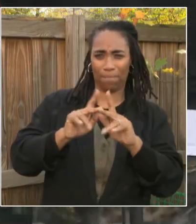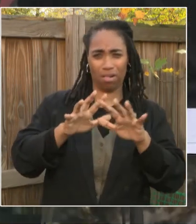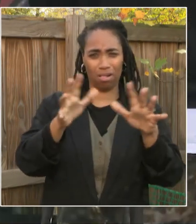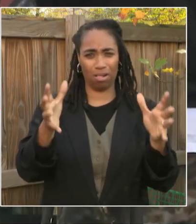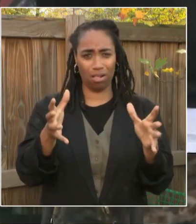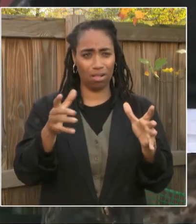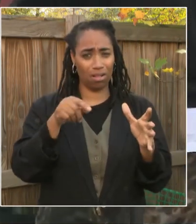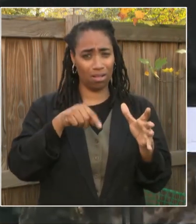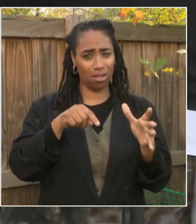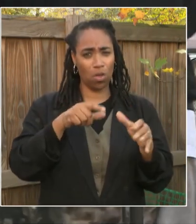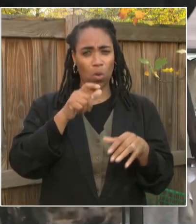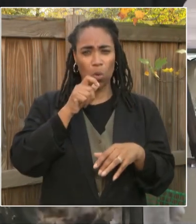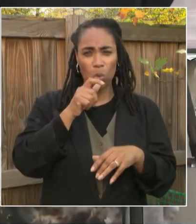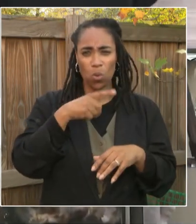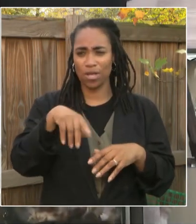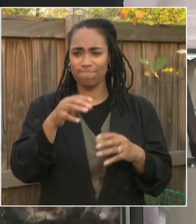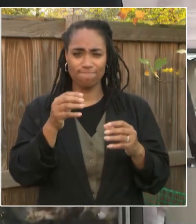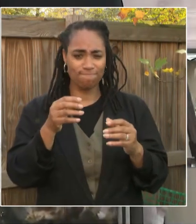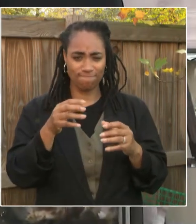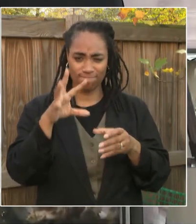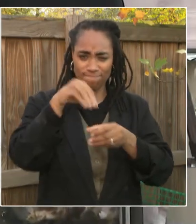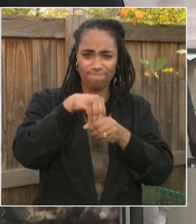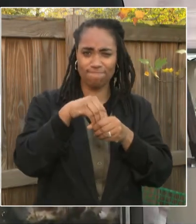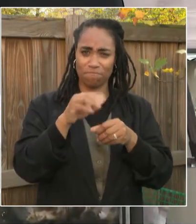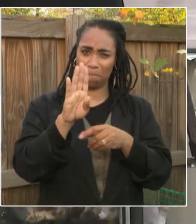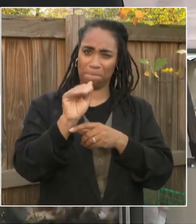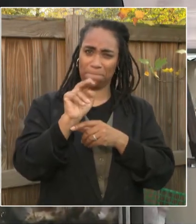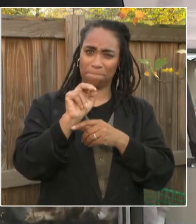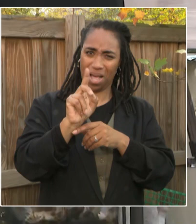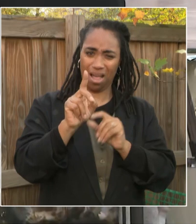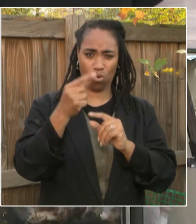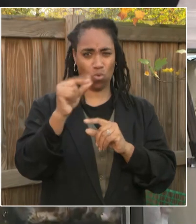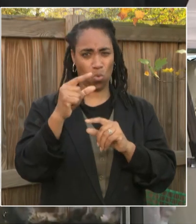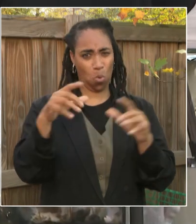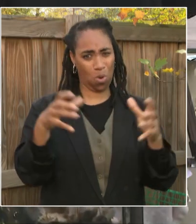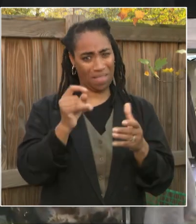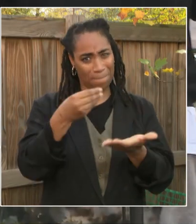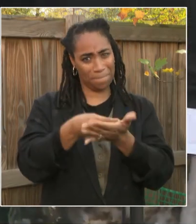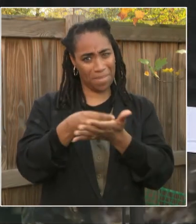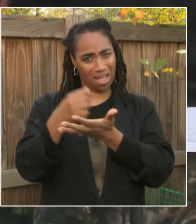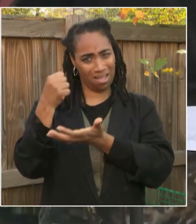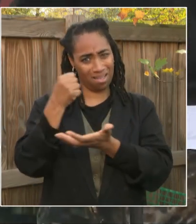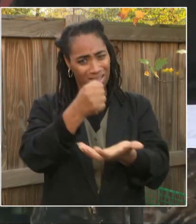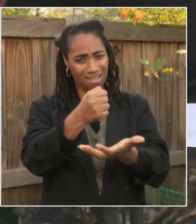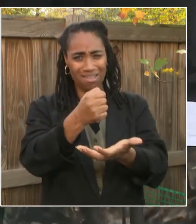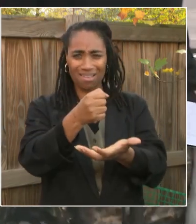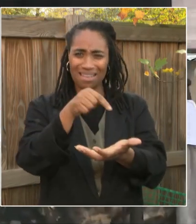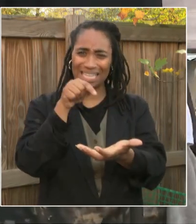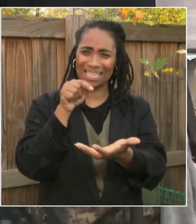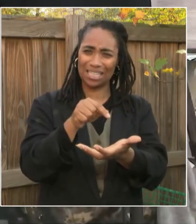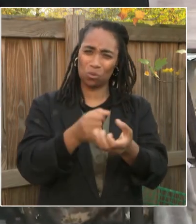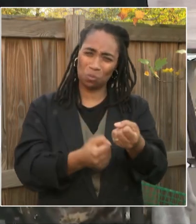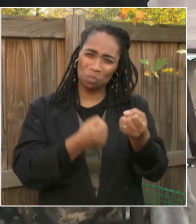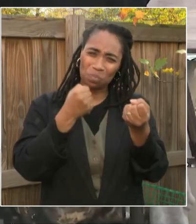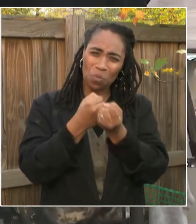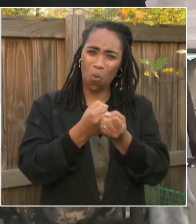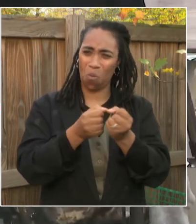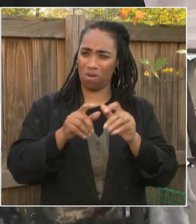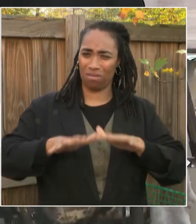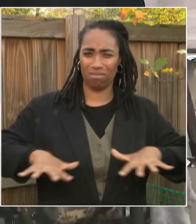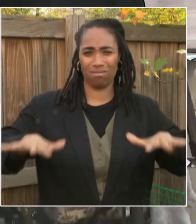music, the soundtrack of our city. And that funding really went out to support a lot of folks during some of the toughest times in our city's